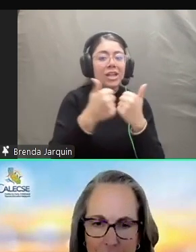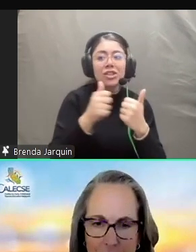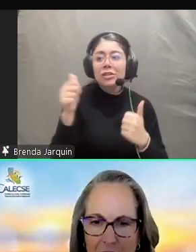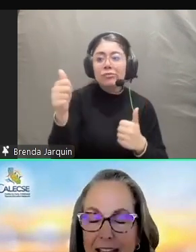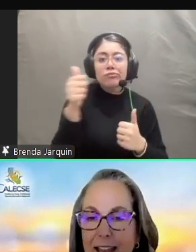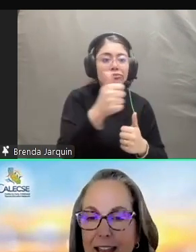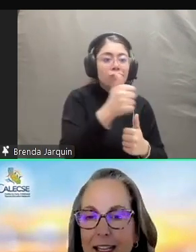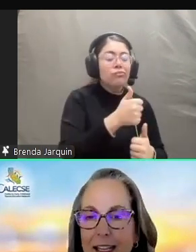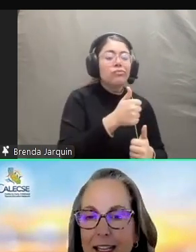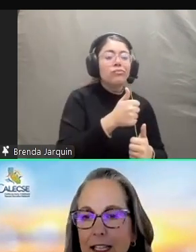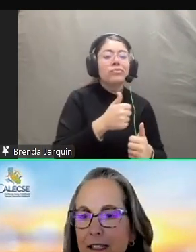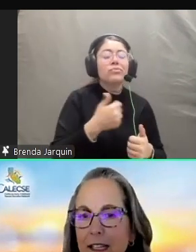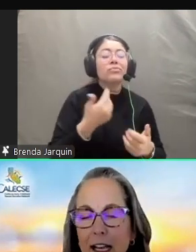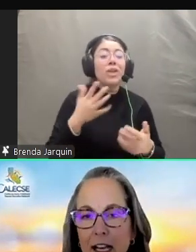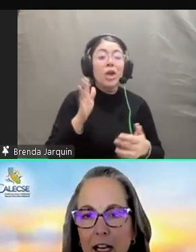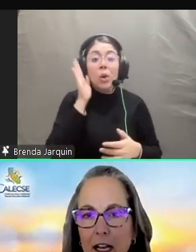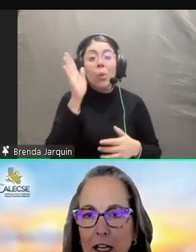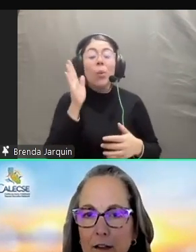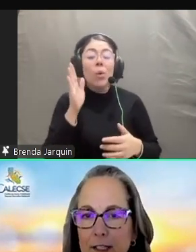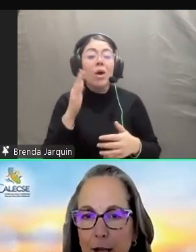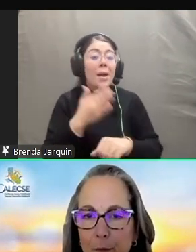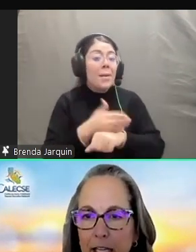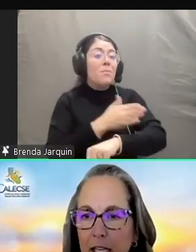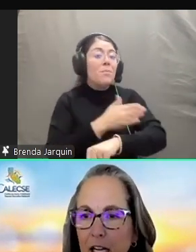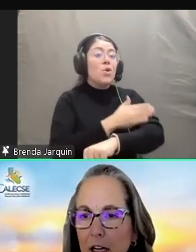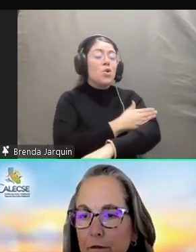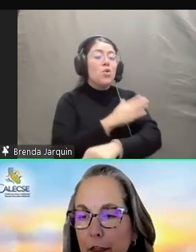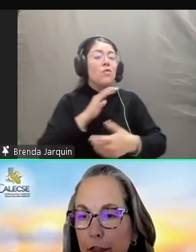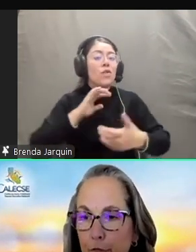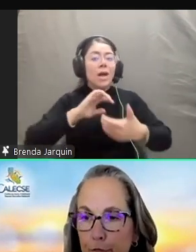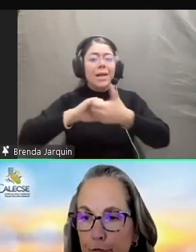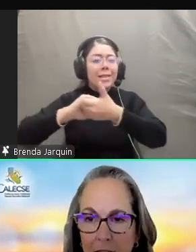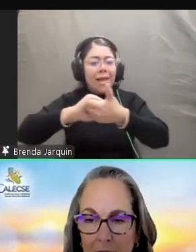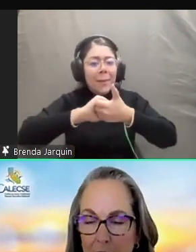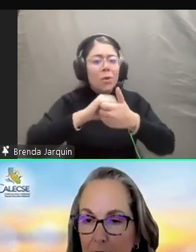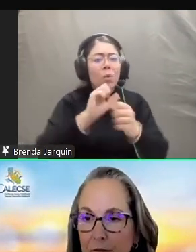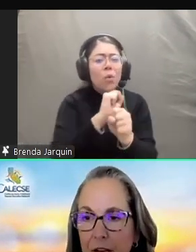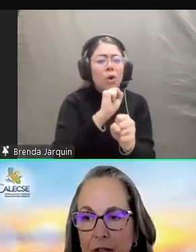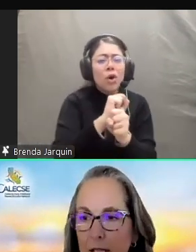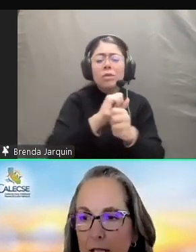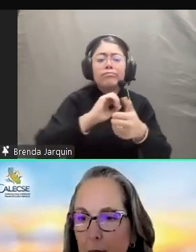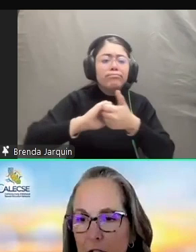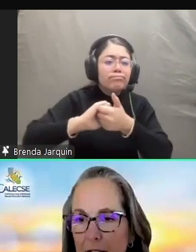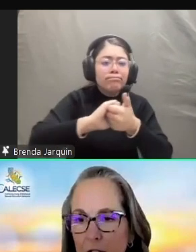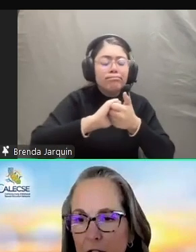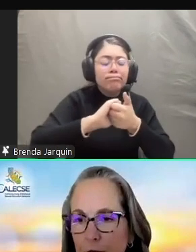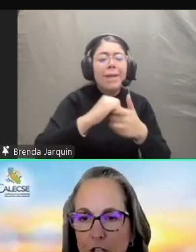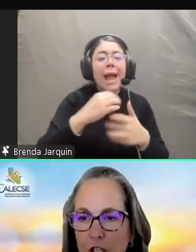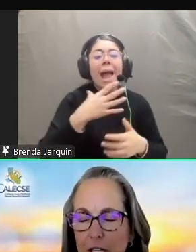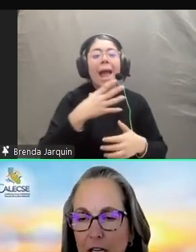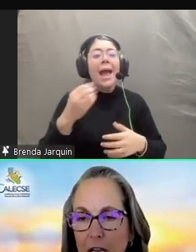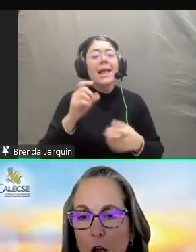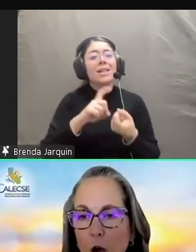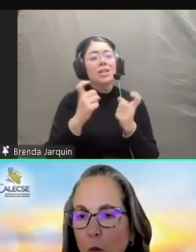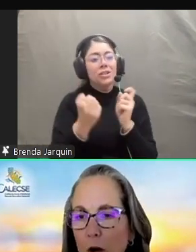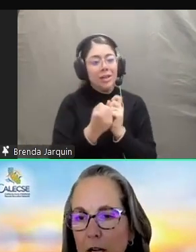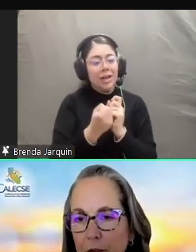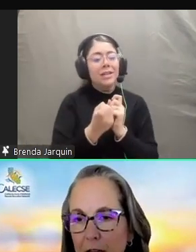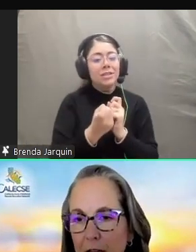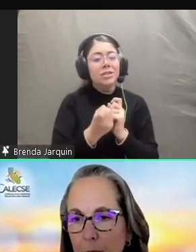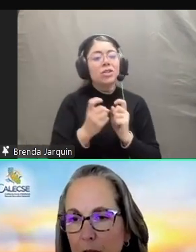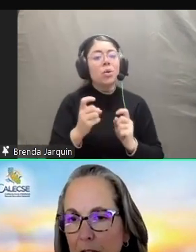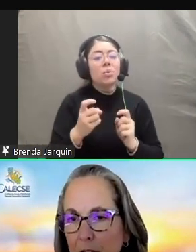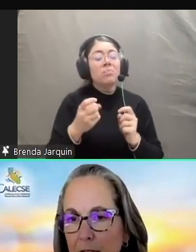collaboration or for change. This is a sampling of 3 very simple scales for